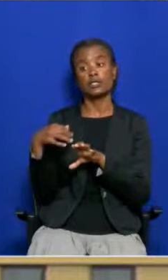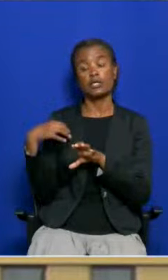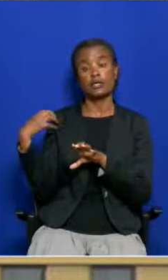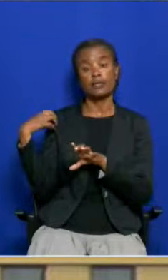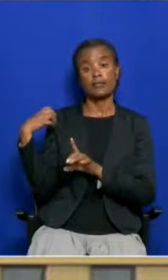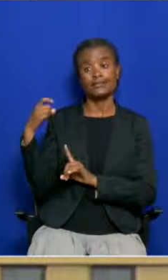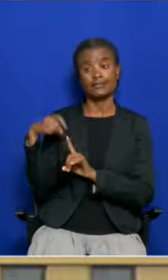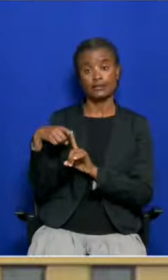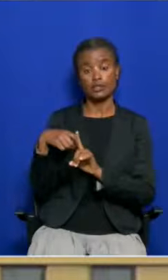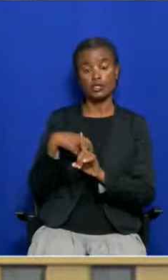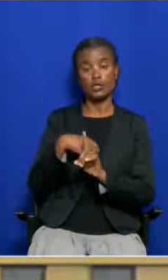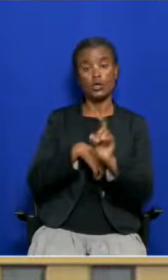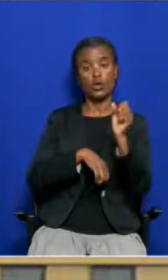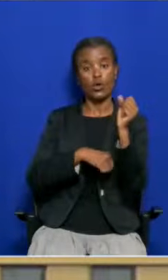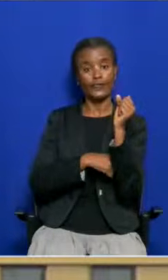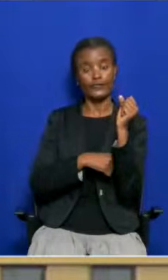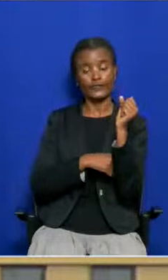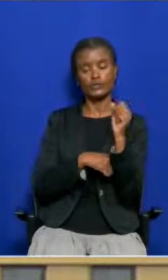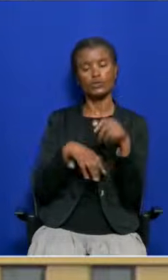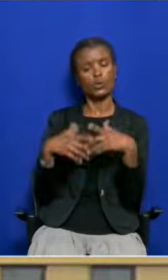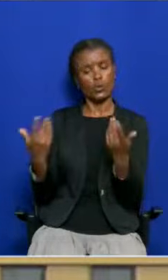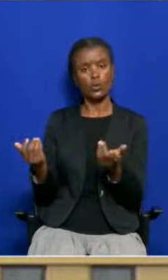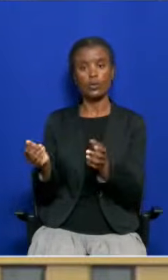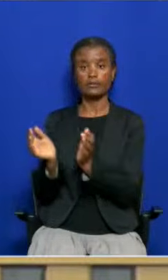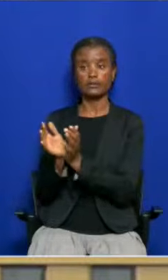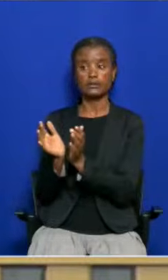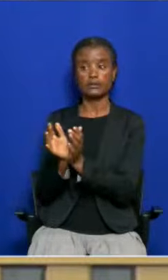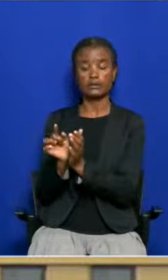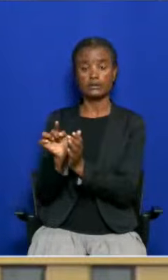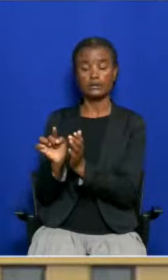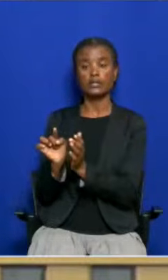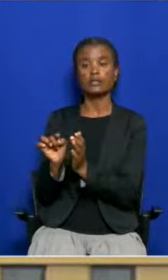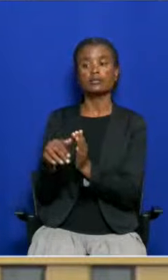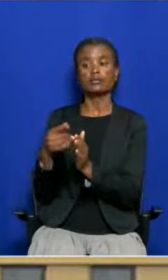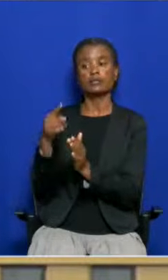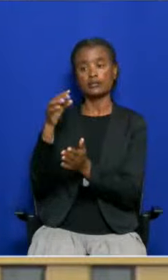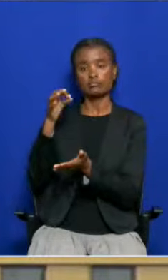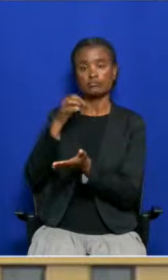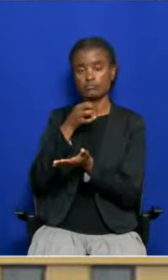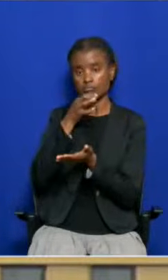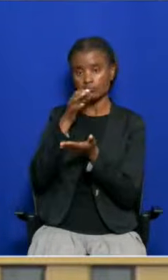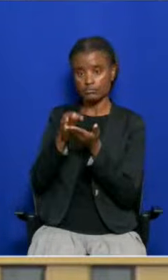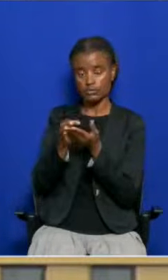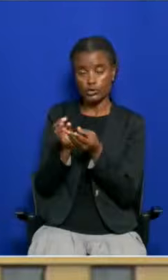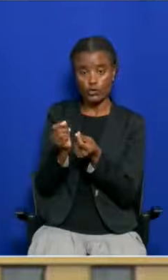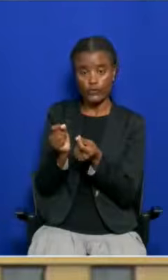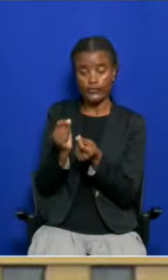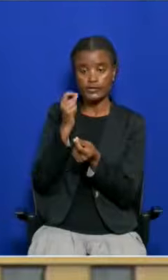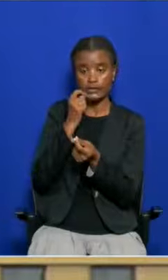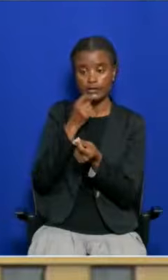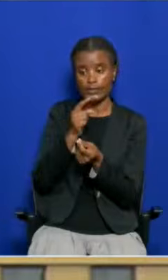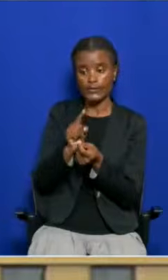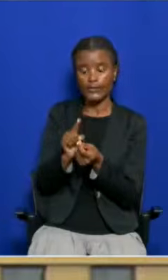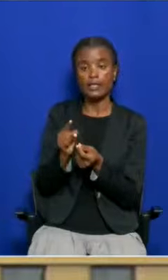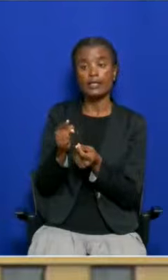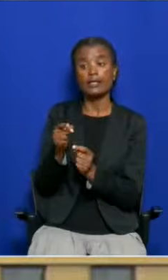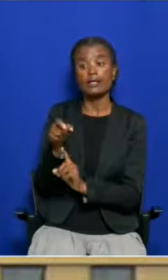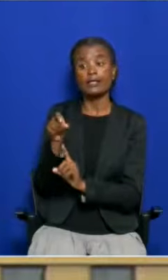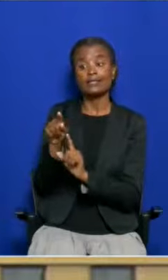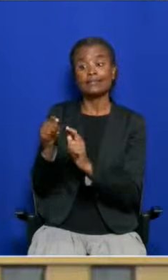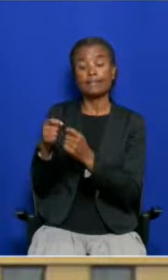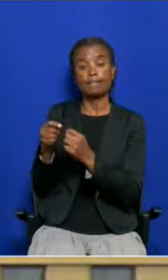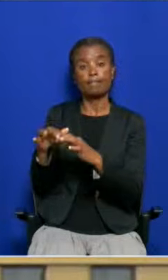or the meeting, it was resolved that they would find a dedicated team to